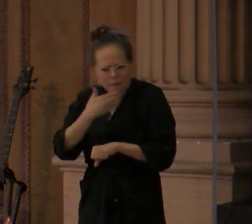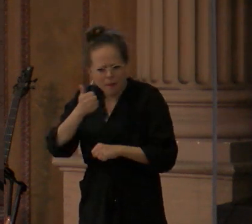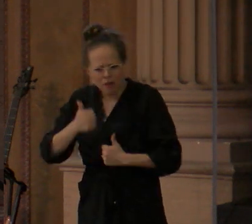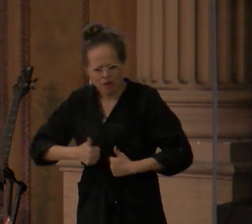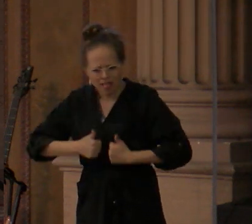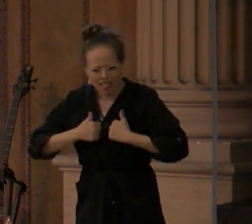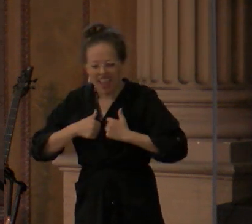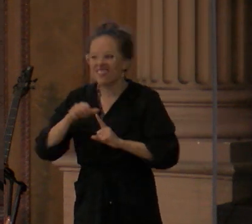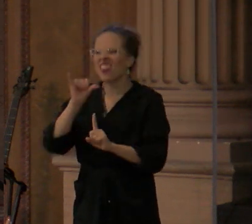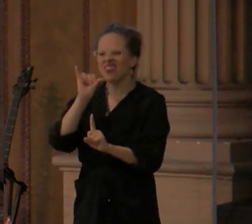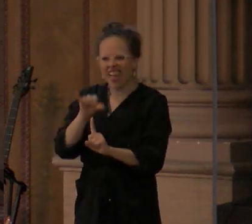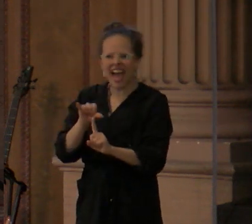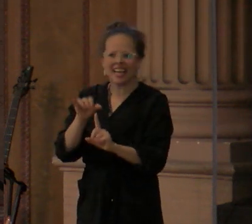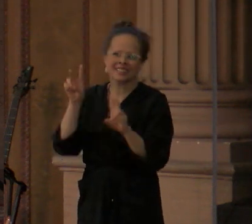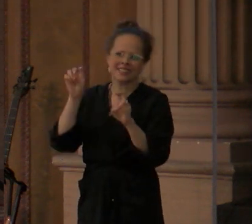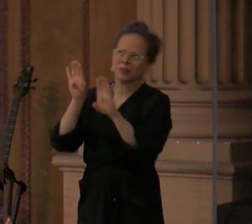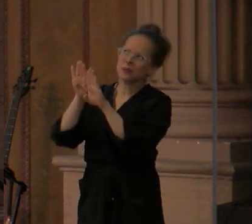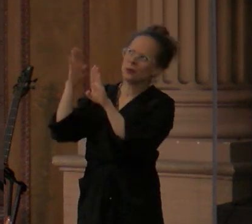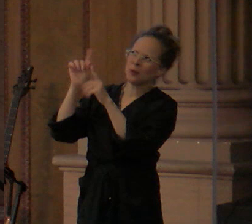door to the kingdom of God.